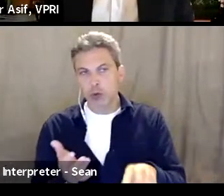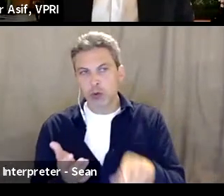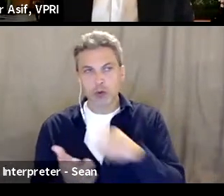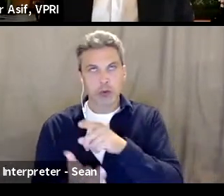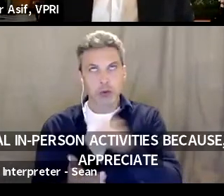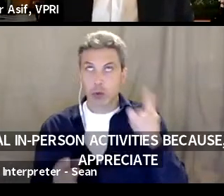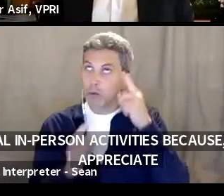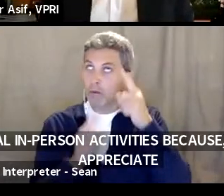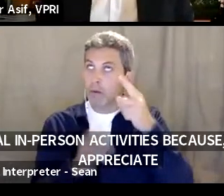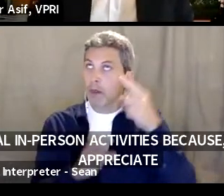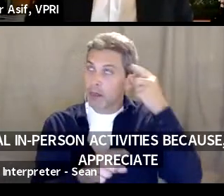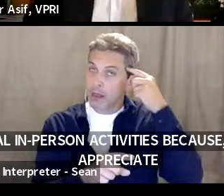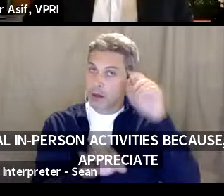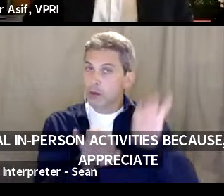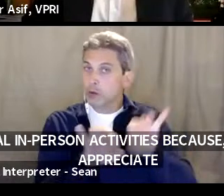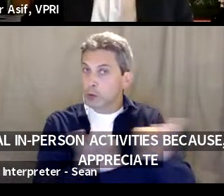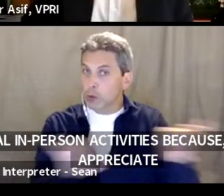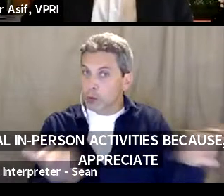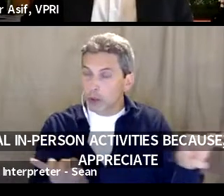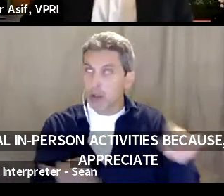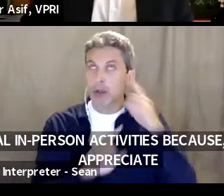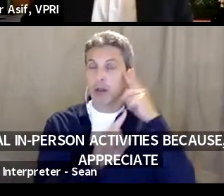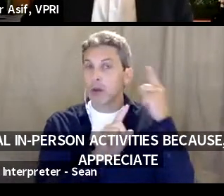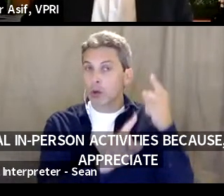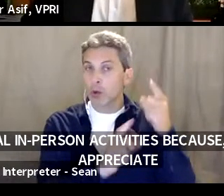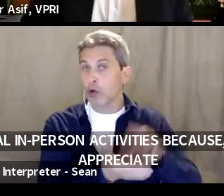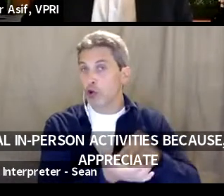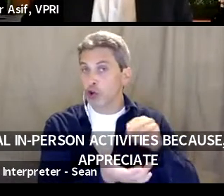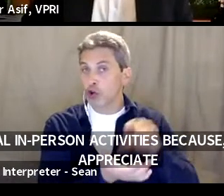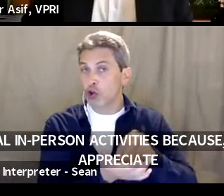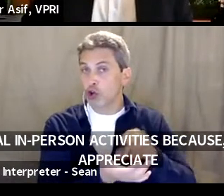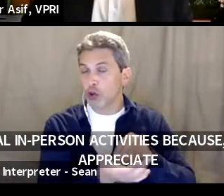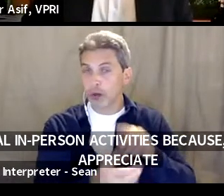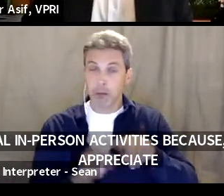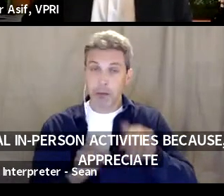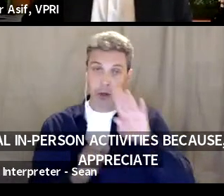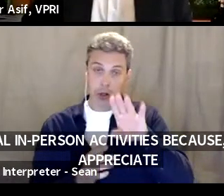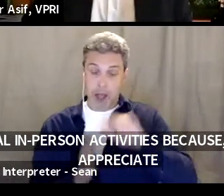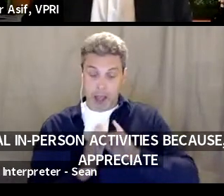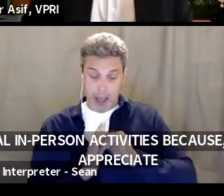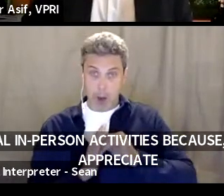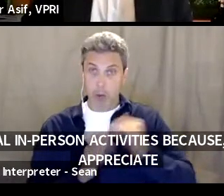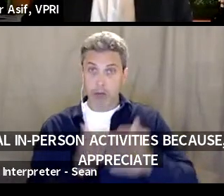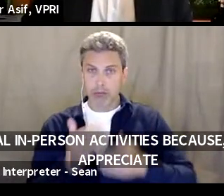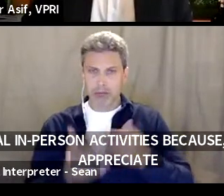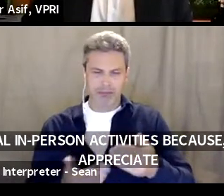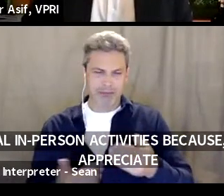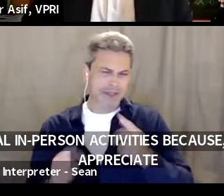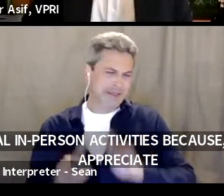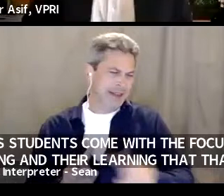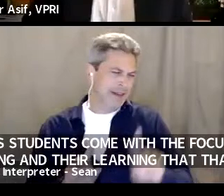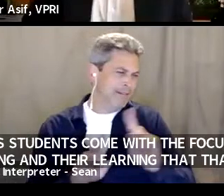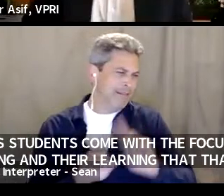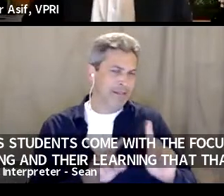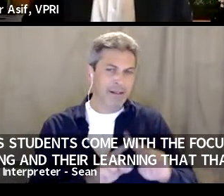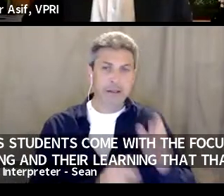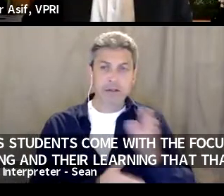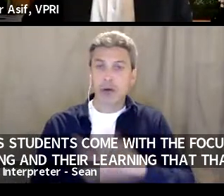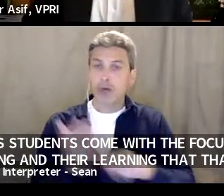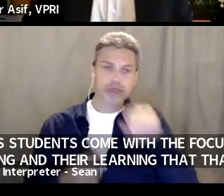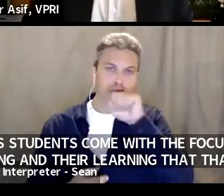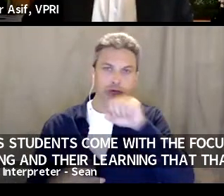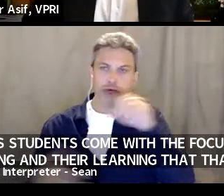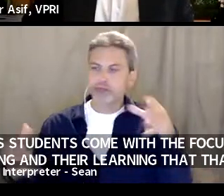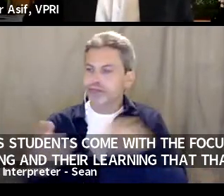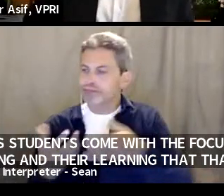degree programming and their learning, that happens in many different ways. You know, they want to network with one another, network